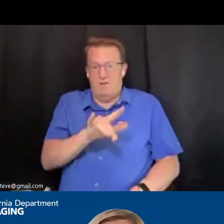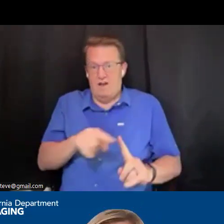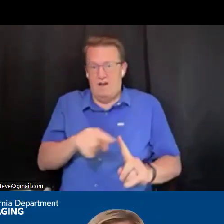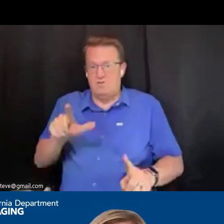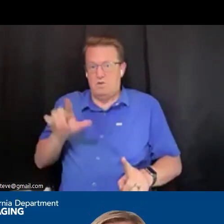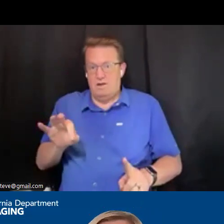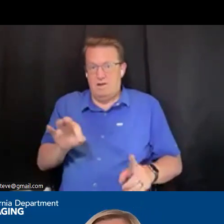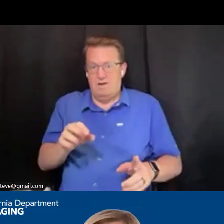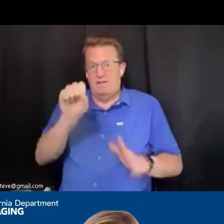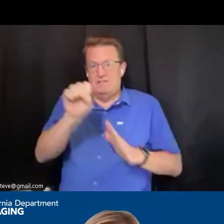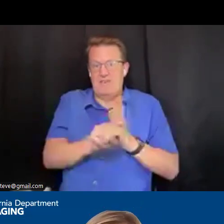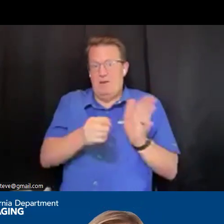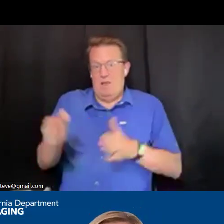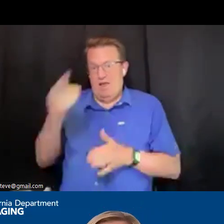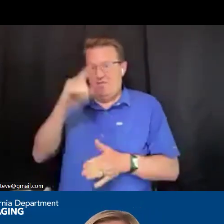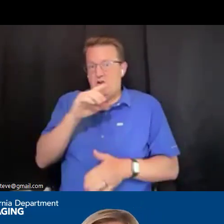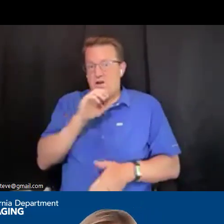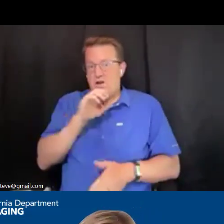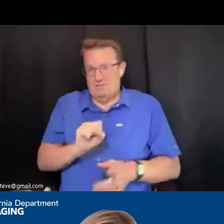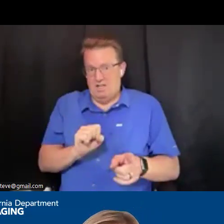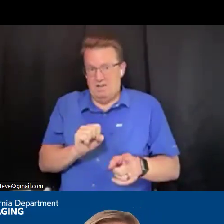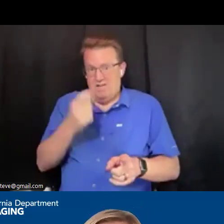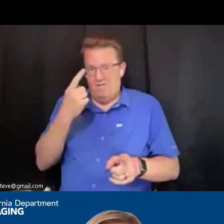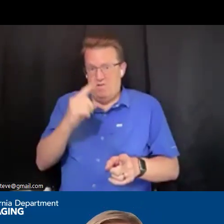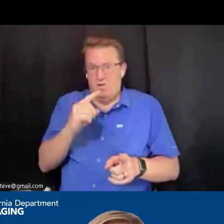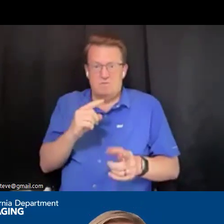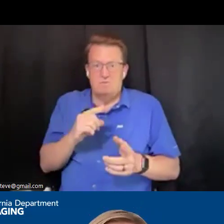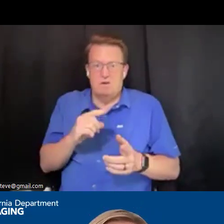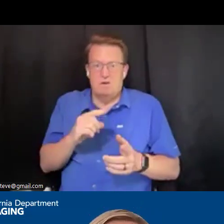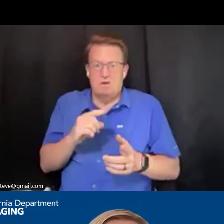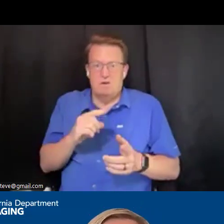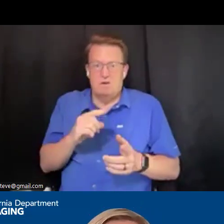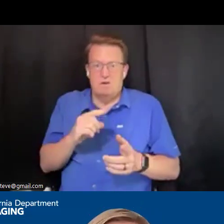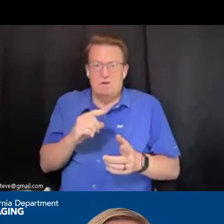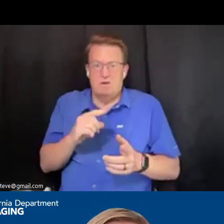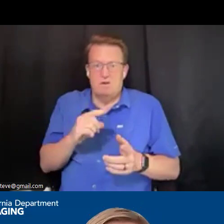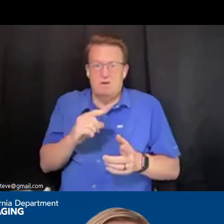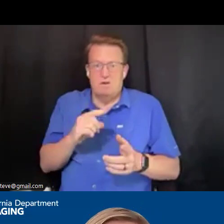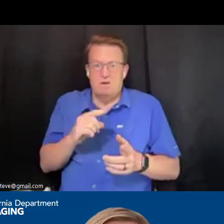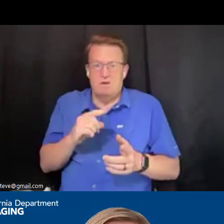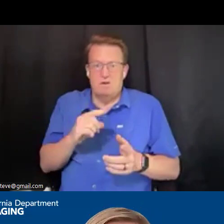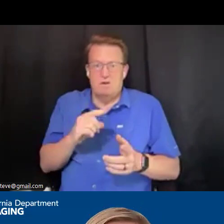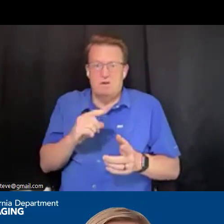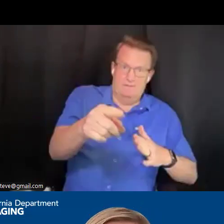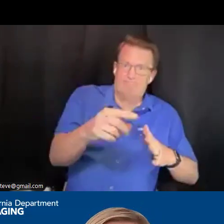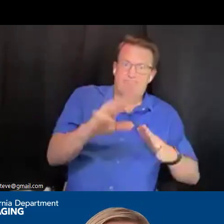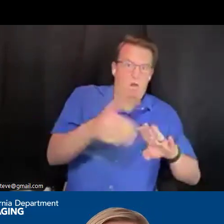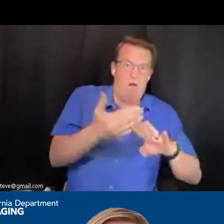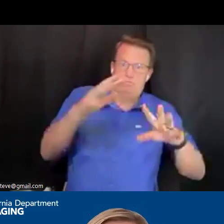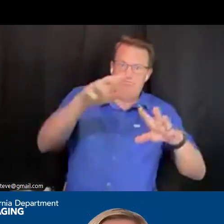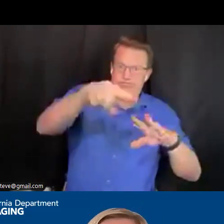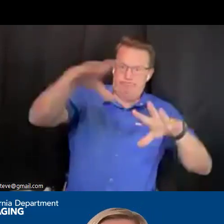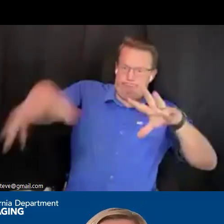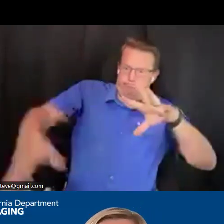These initiatives and efforts and rules and legislation address the changing demographics in our